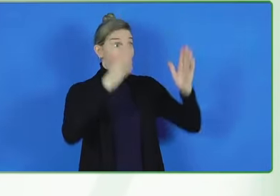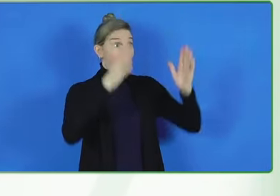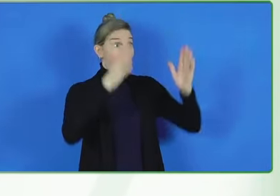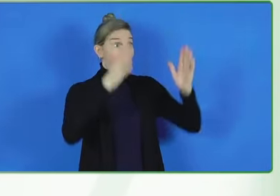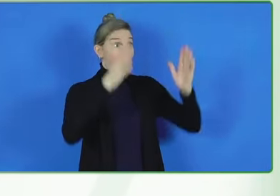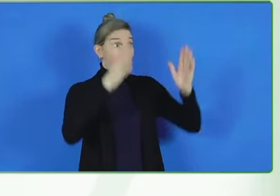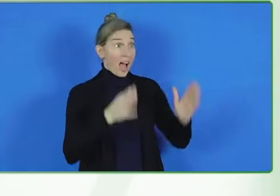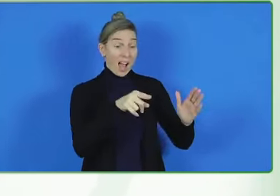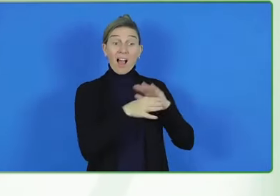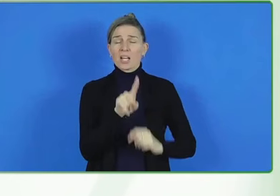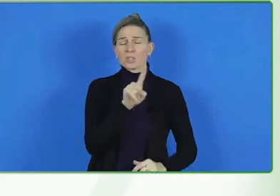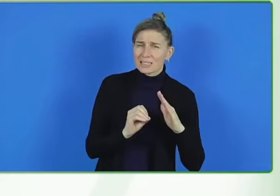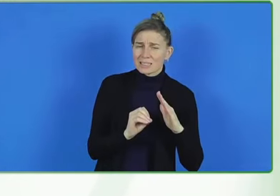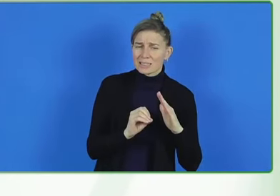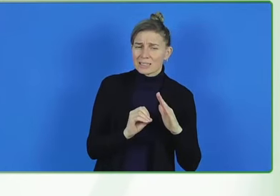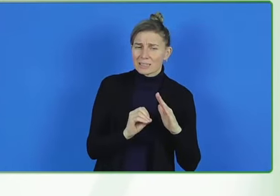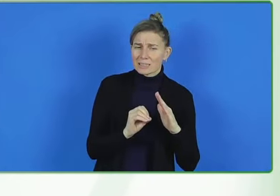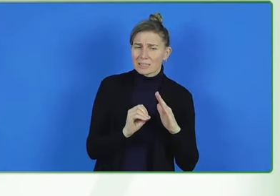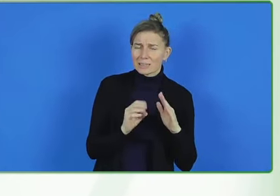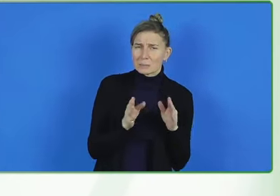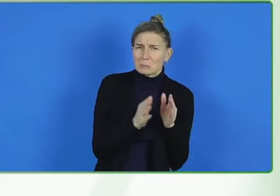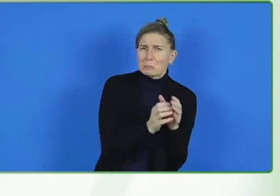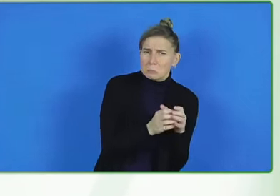2016, in a sample of